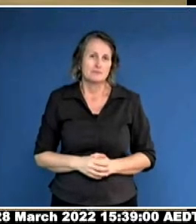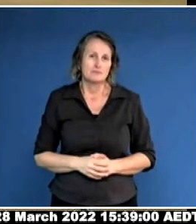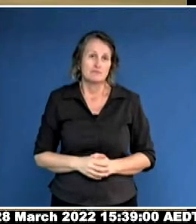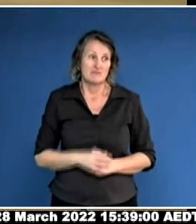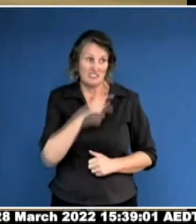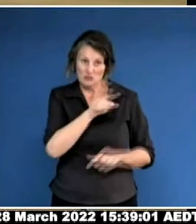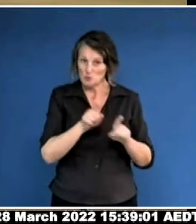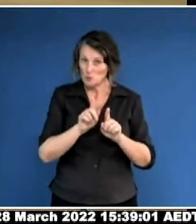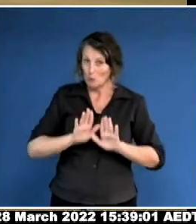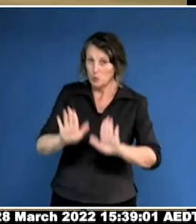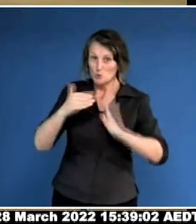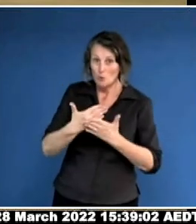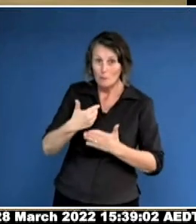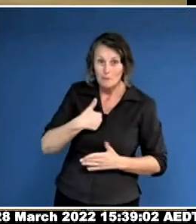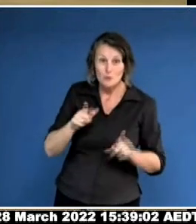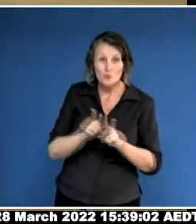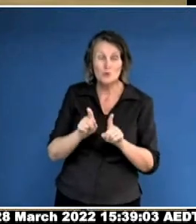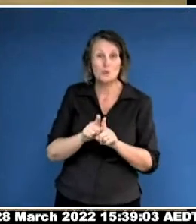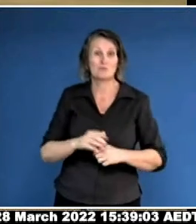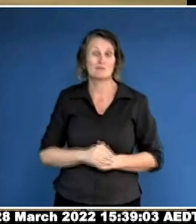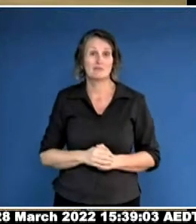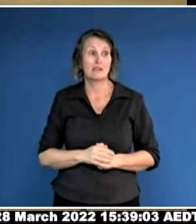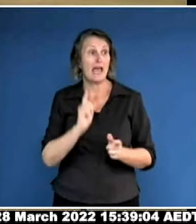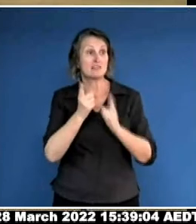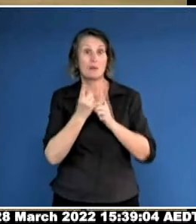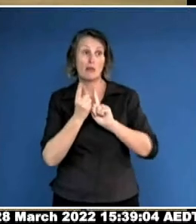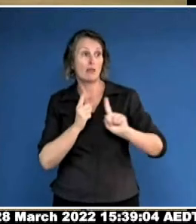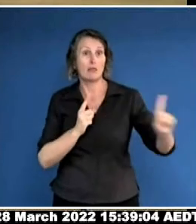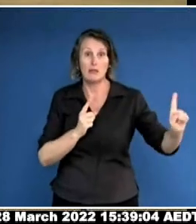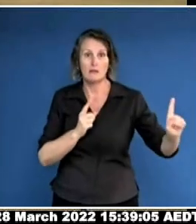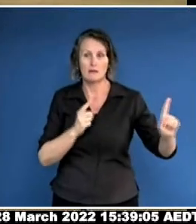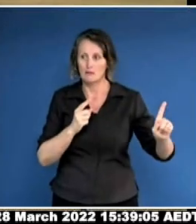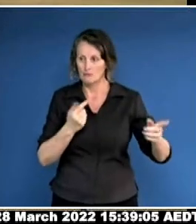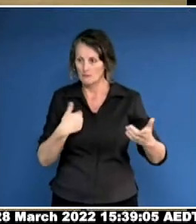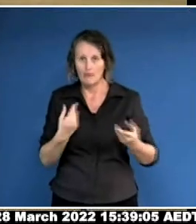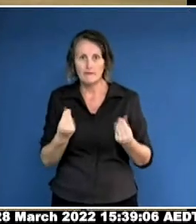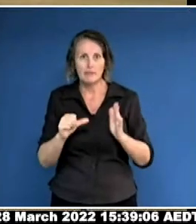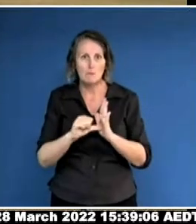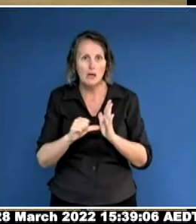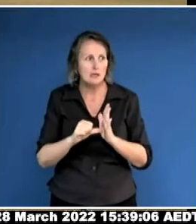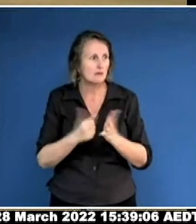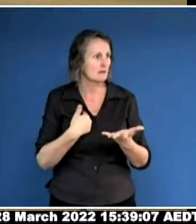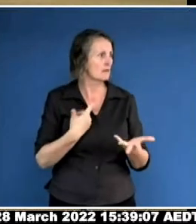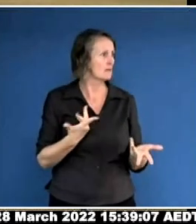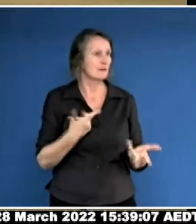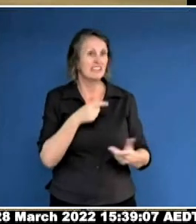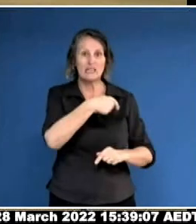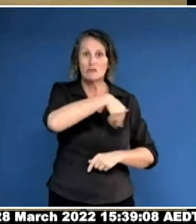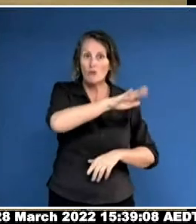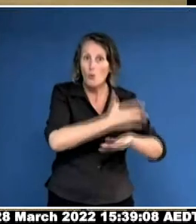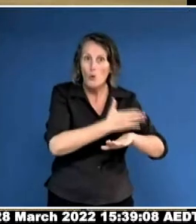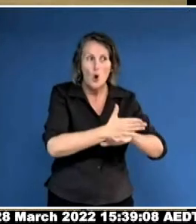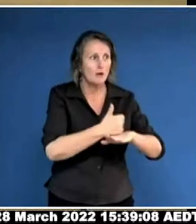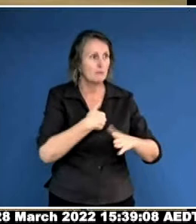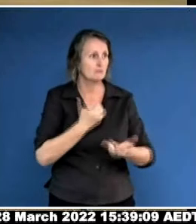me in things like that. He would also leave me so I didn't have any of my own money. It was all right for him to go out to work, but not